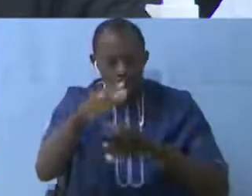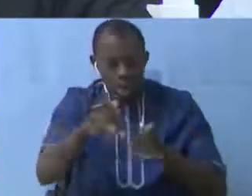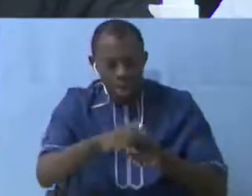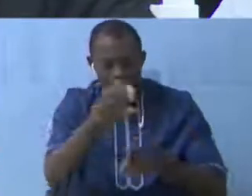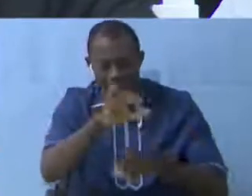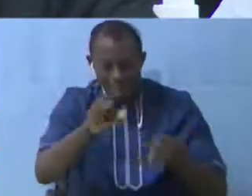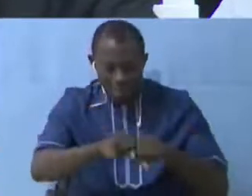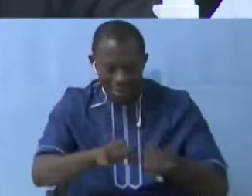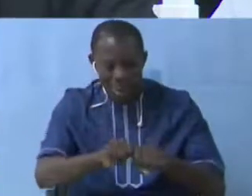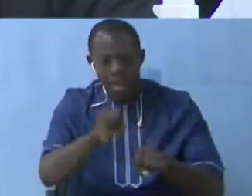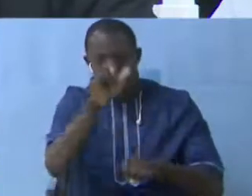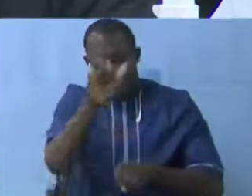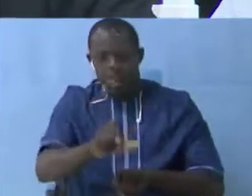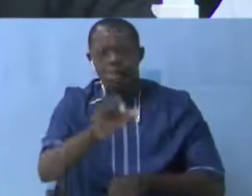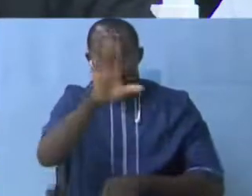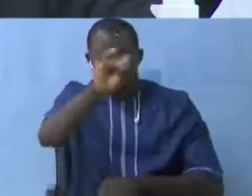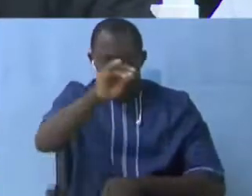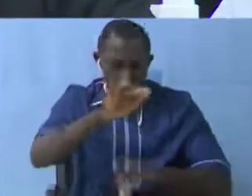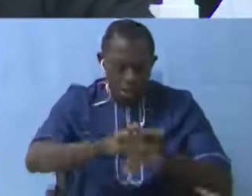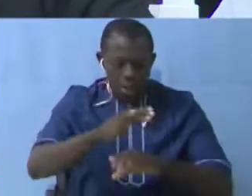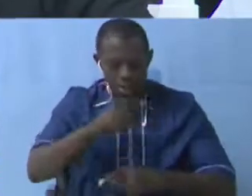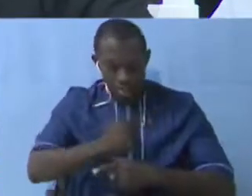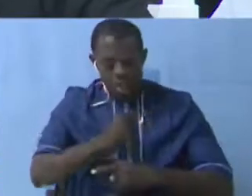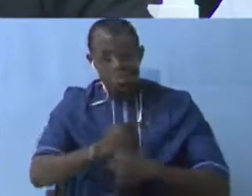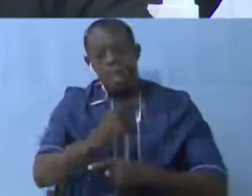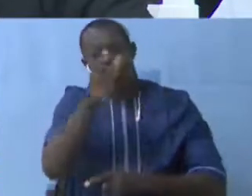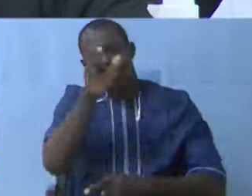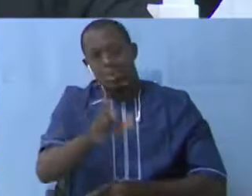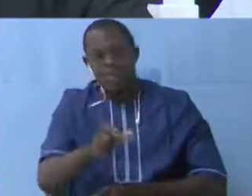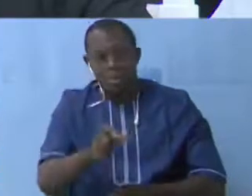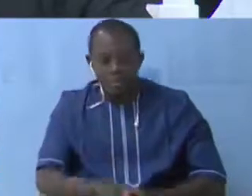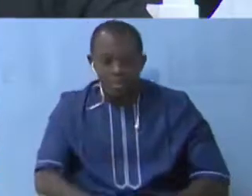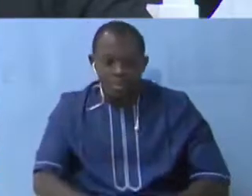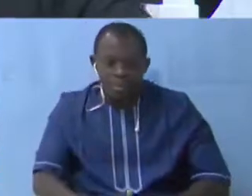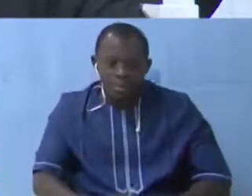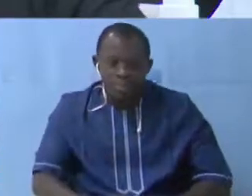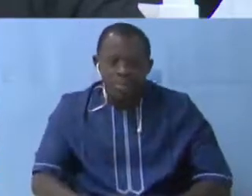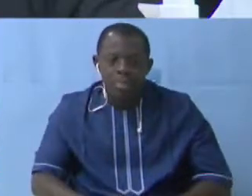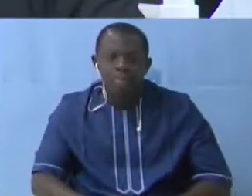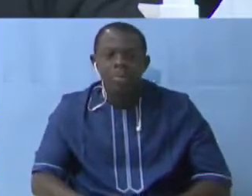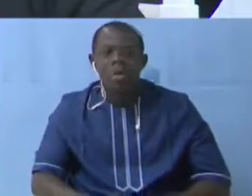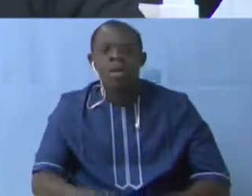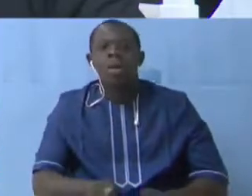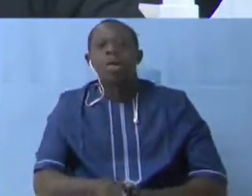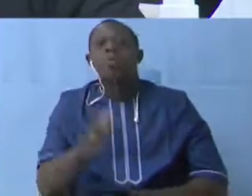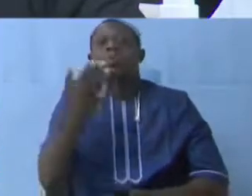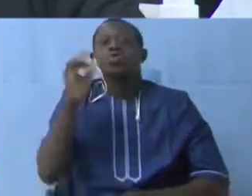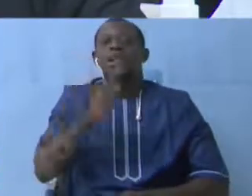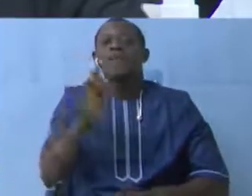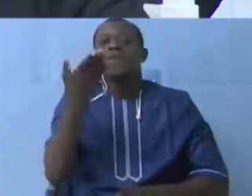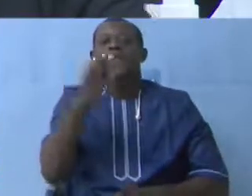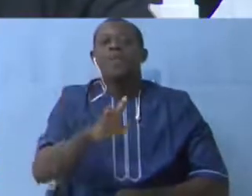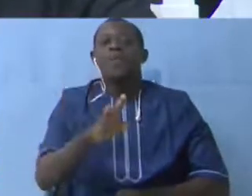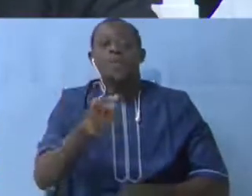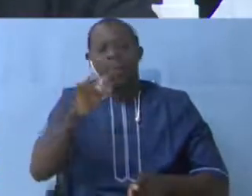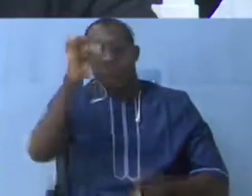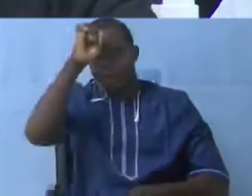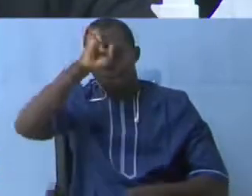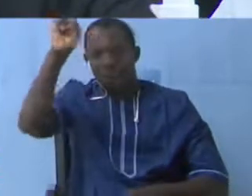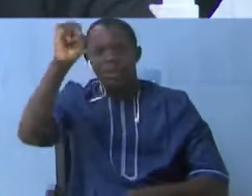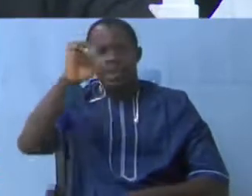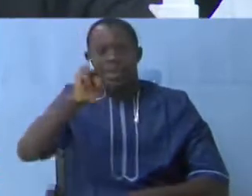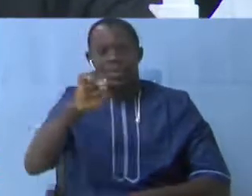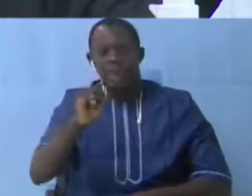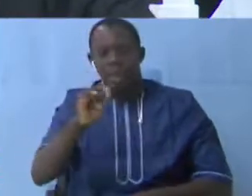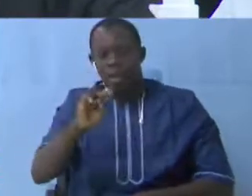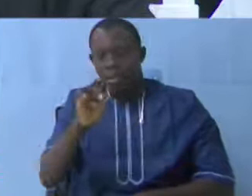Gambian mooy nag tatagal bi nga xam ne moom la Sénégalais gën a mën a defal Gambien. was what came from President Senghor. mooy li jóge ko ci président